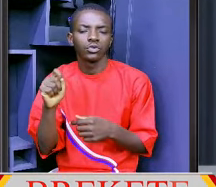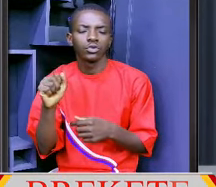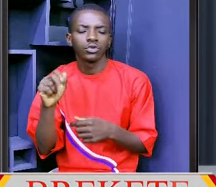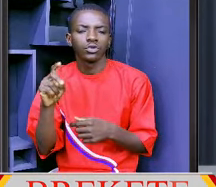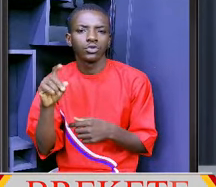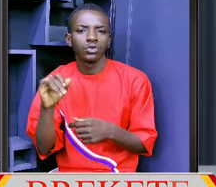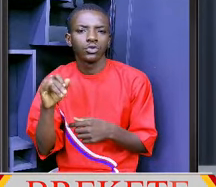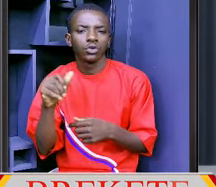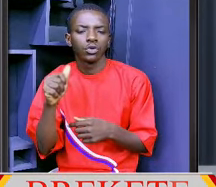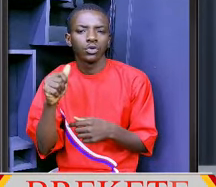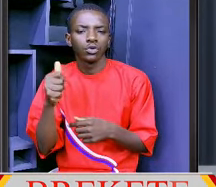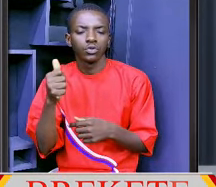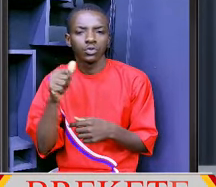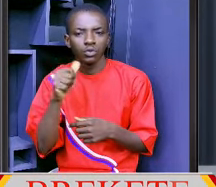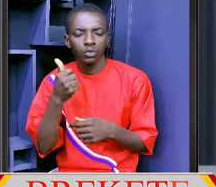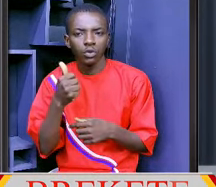beg,